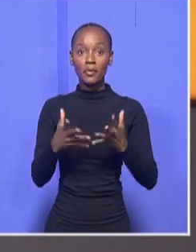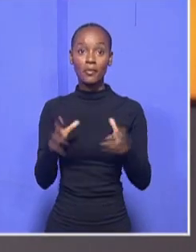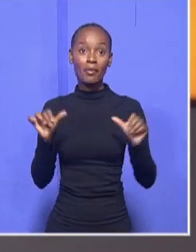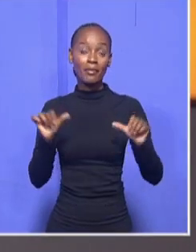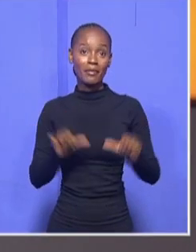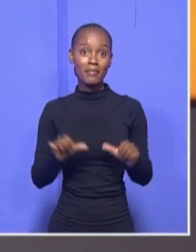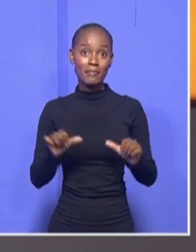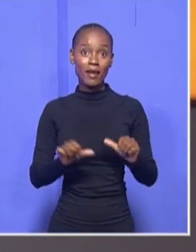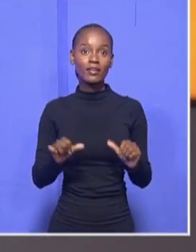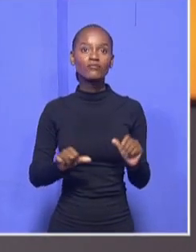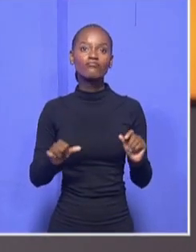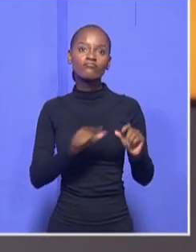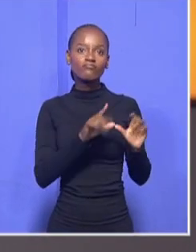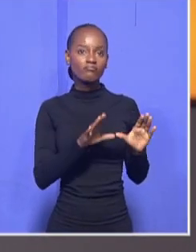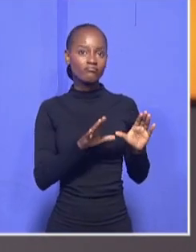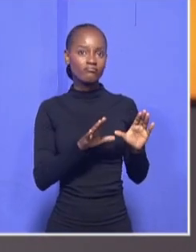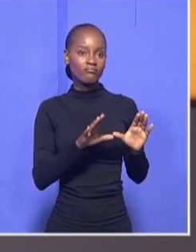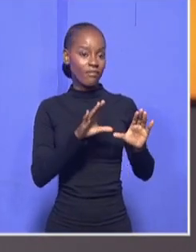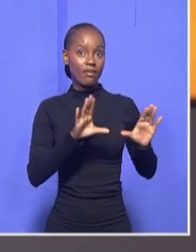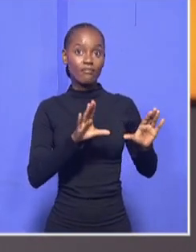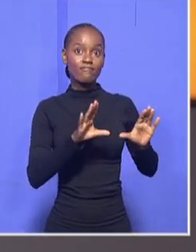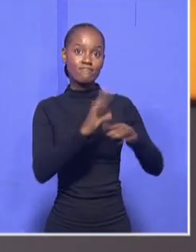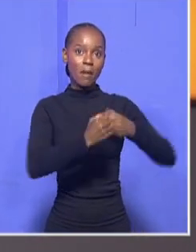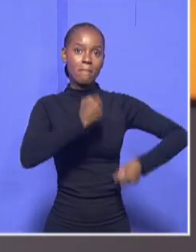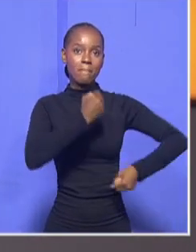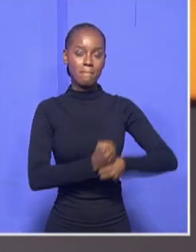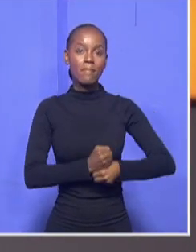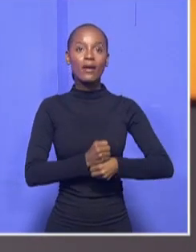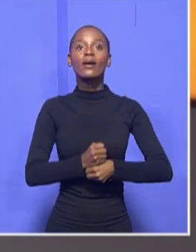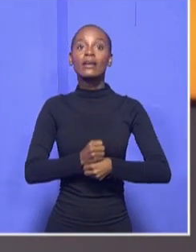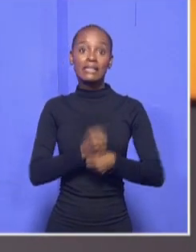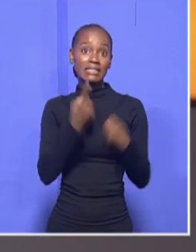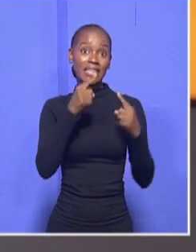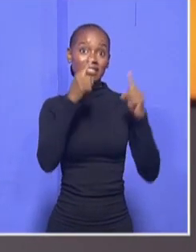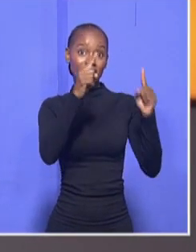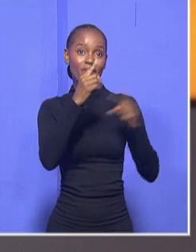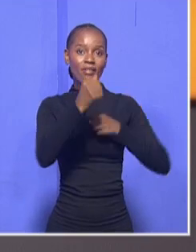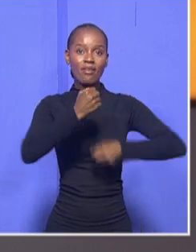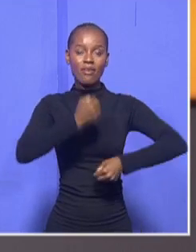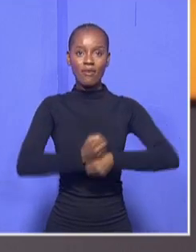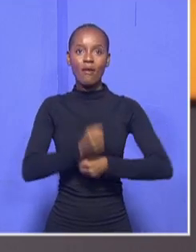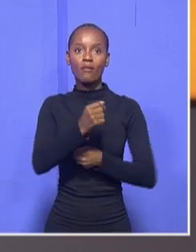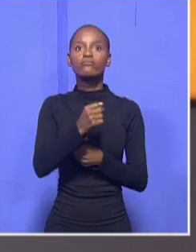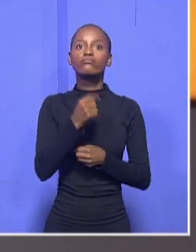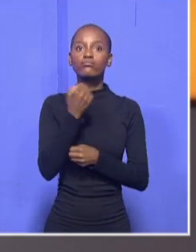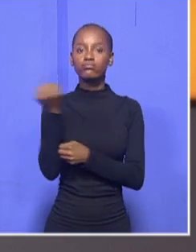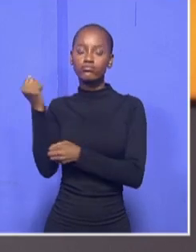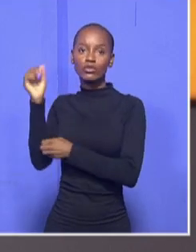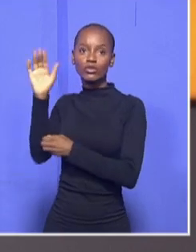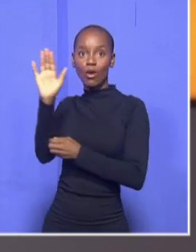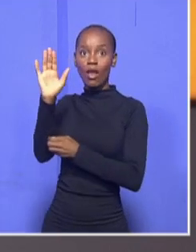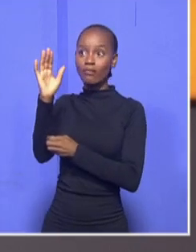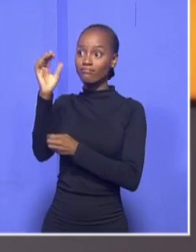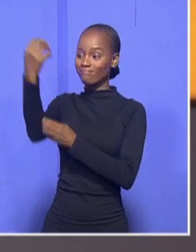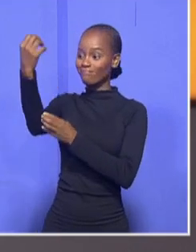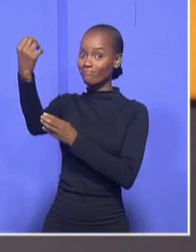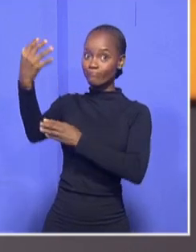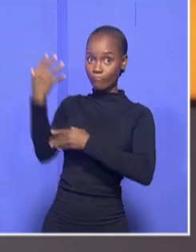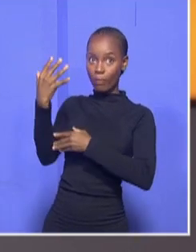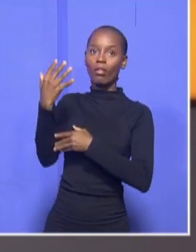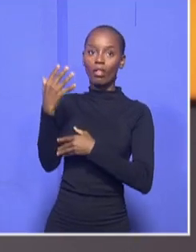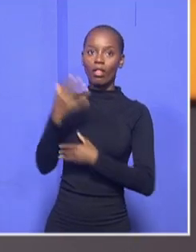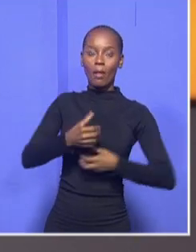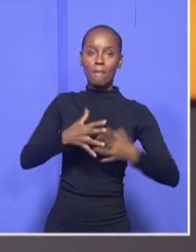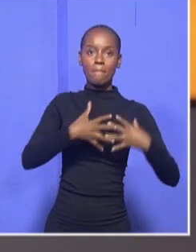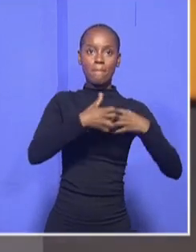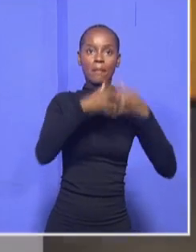Following a highly successful year for solar panel installations on South African homes in 2023, the blending of technology with solar